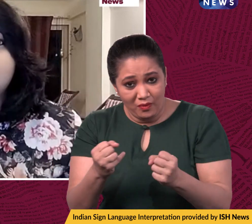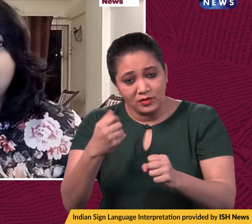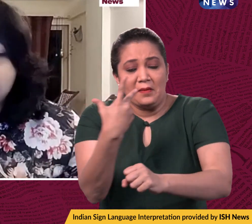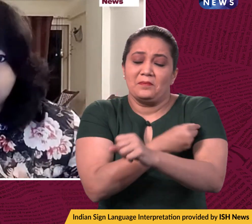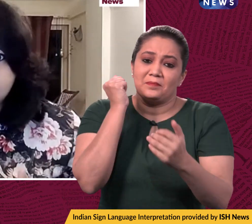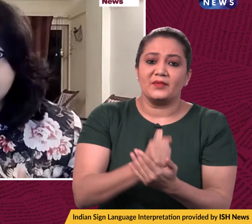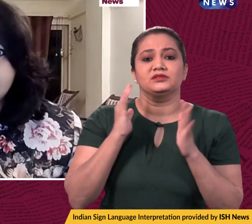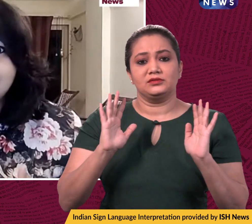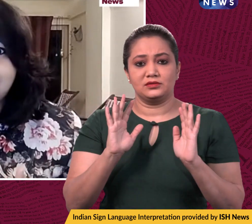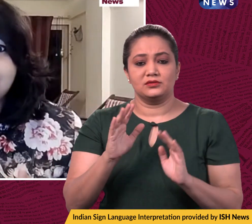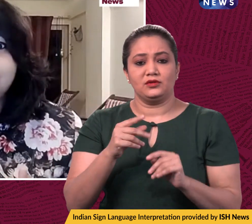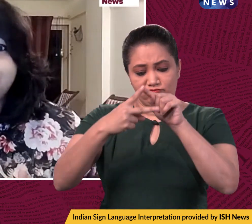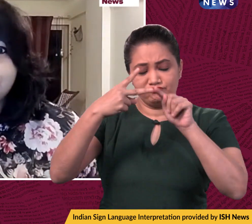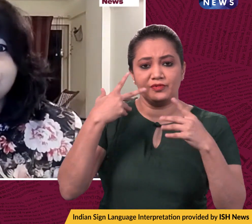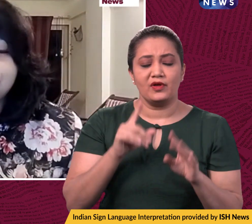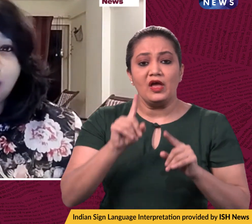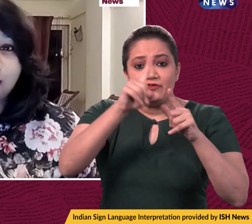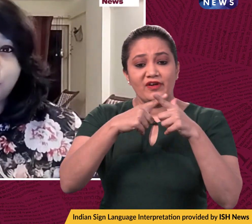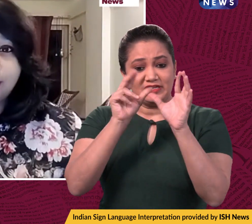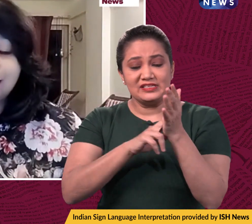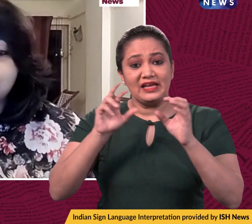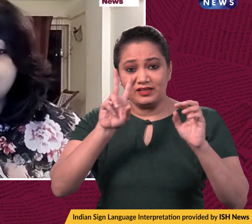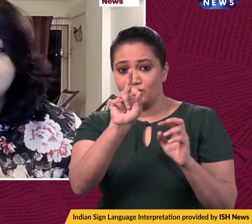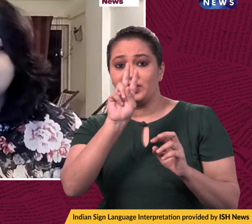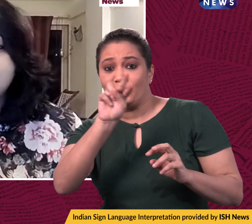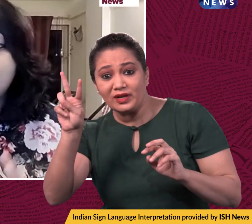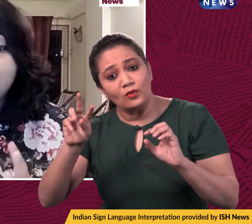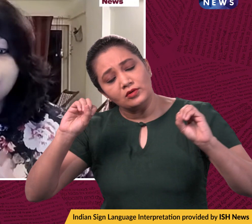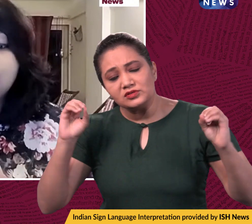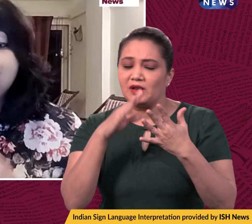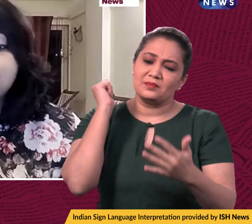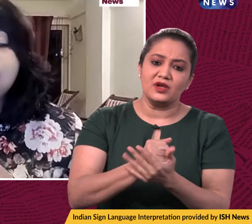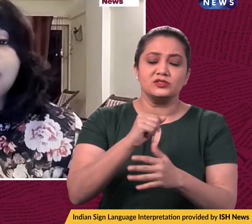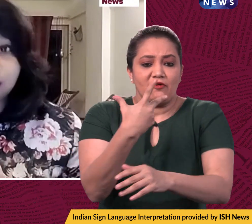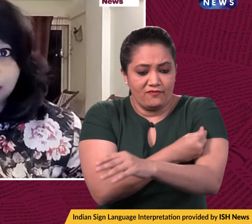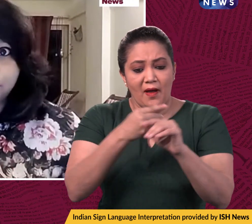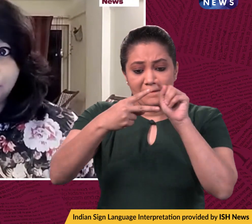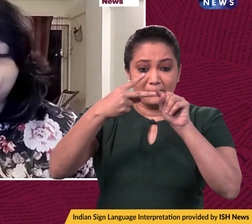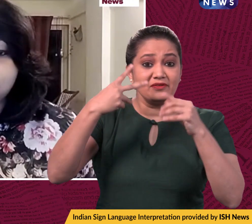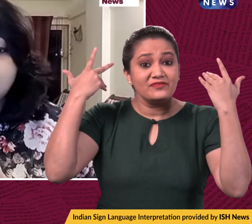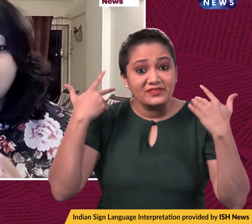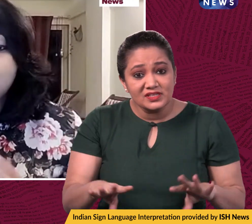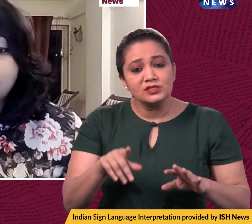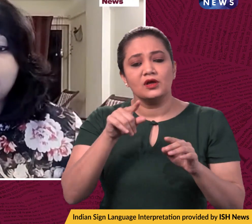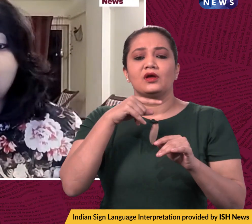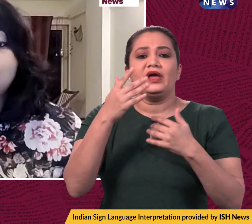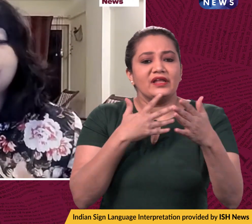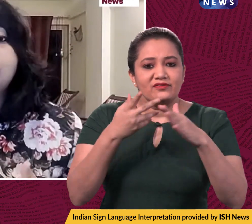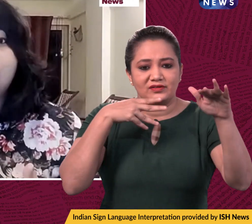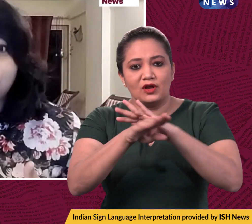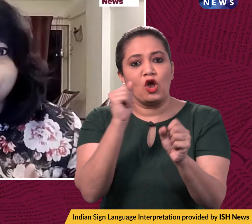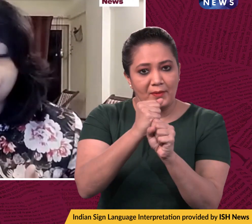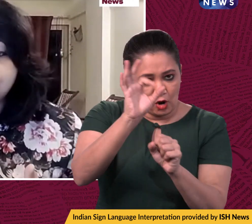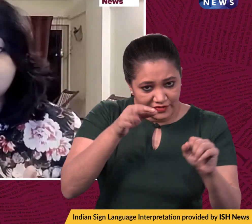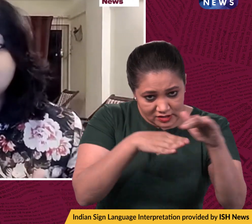into public places starting the 1st of Jan 2022. Now, only fully vaccinated people will be allowed